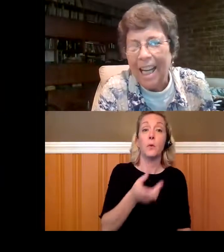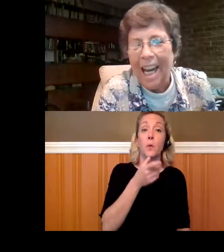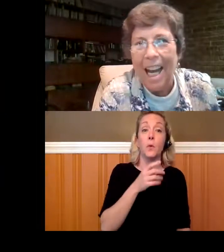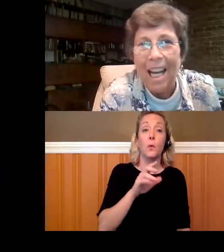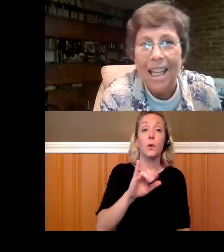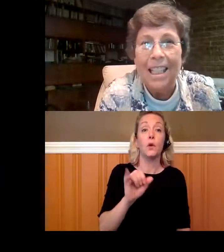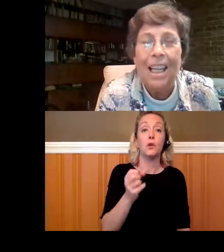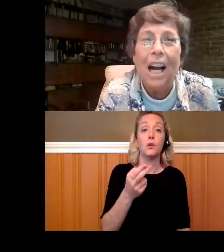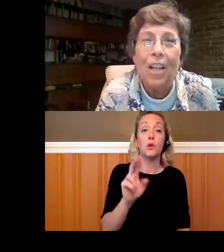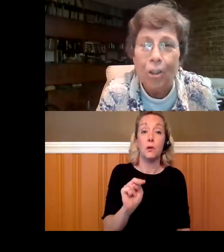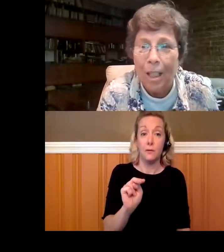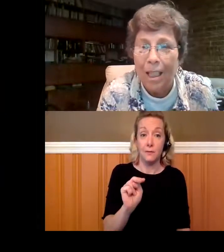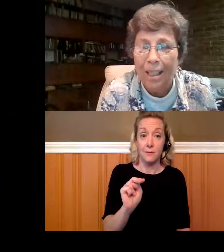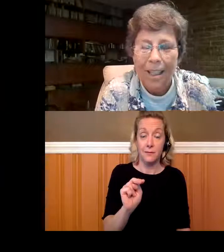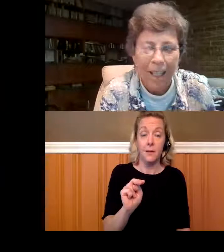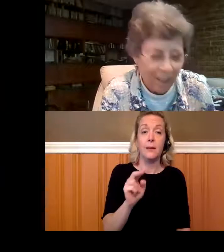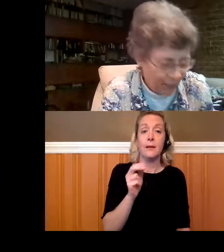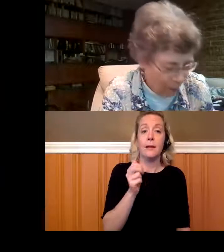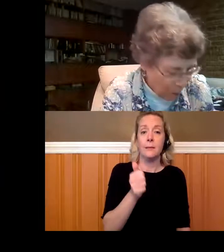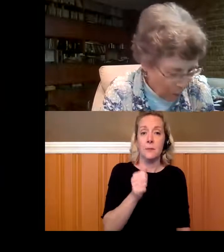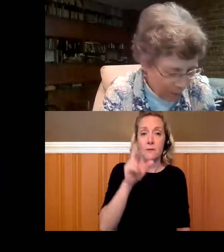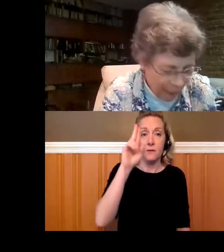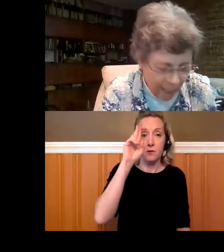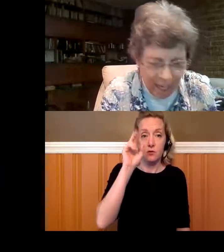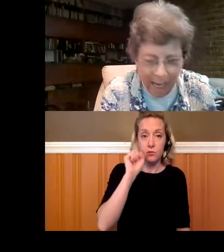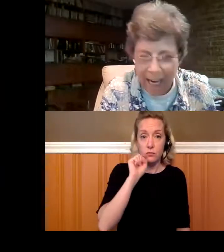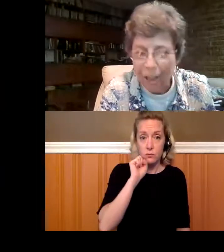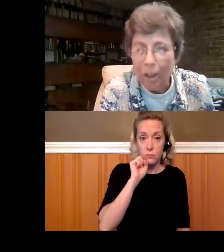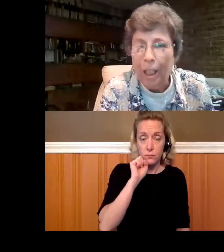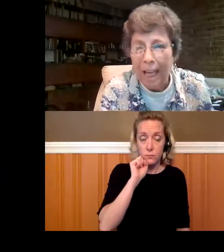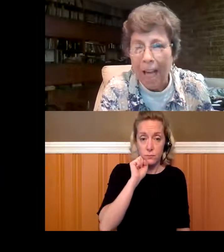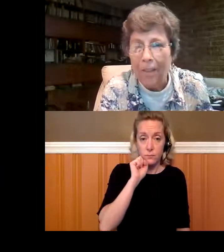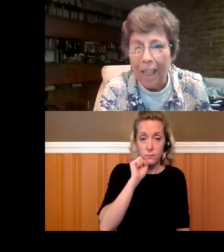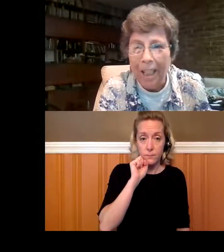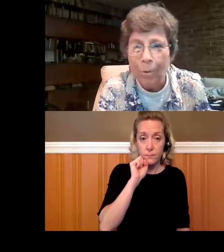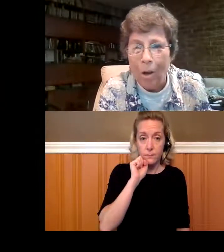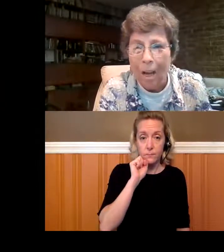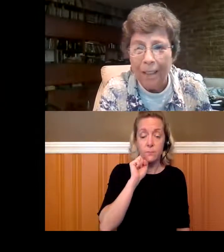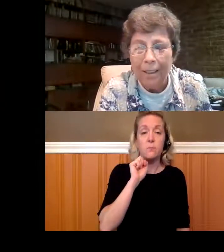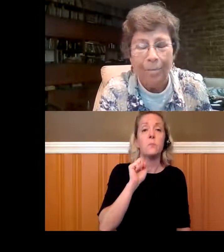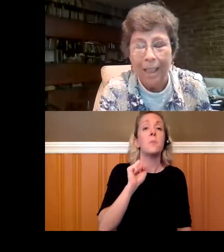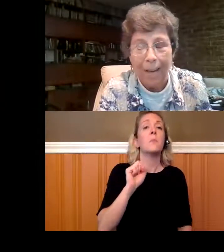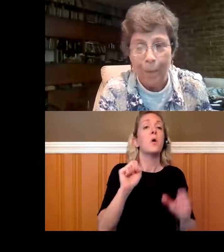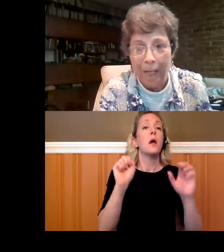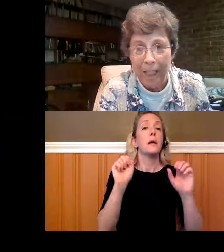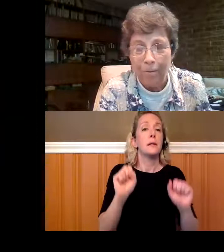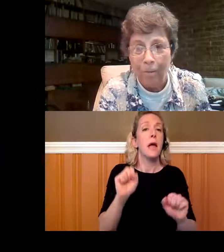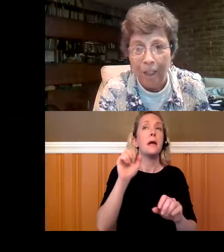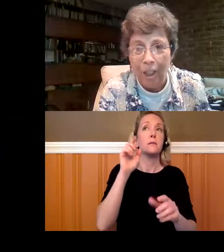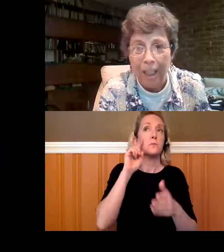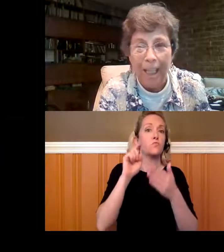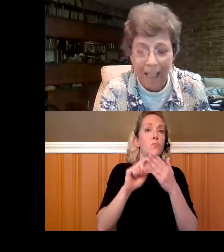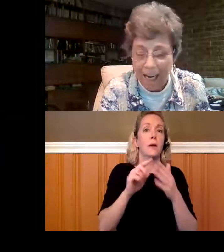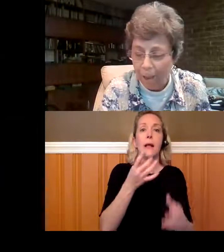had Usher's syndrome, and he could tell if the lights were on, but that was about it for vision, and he had